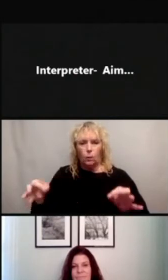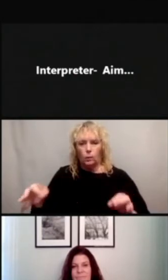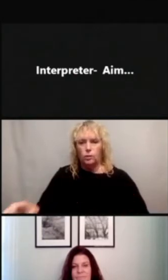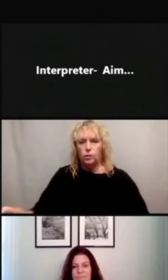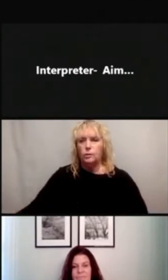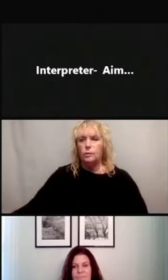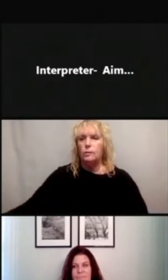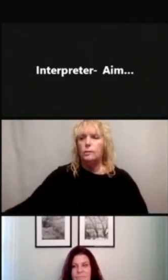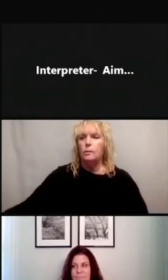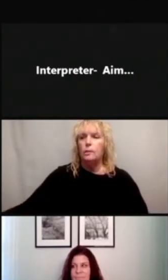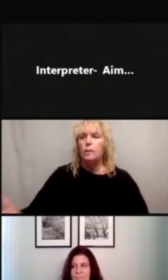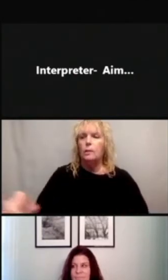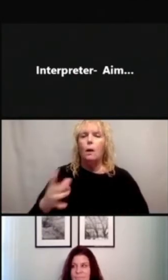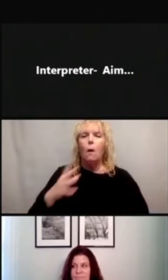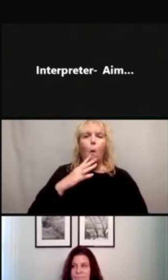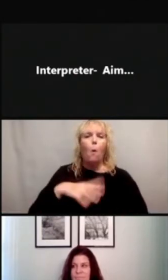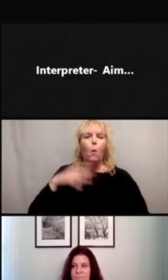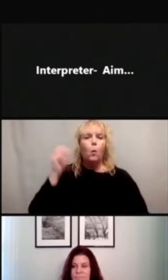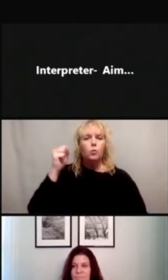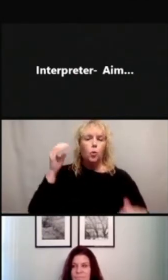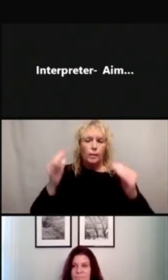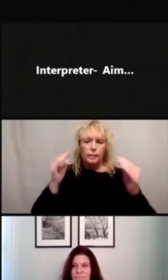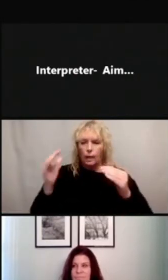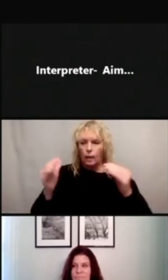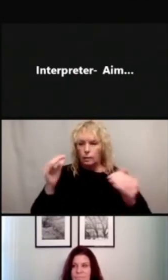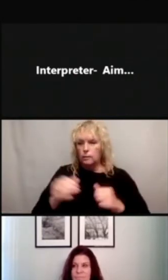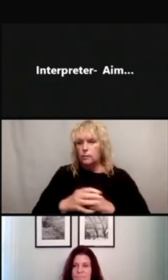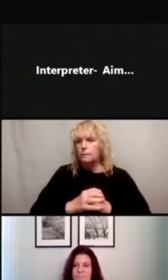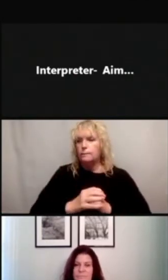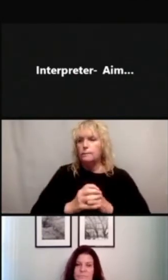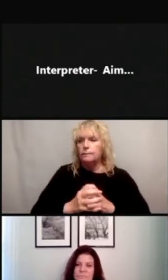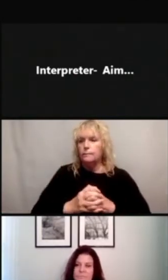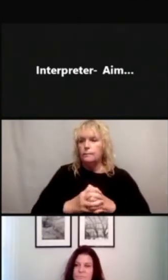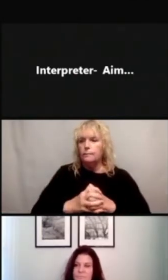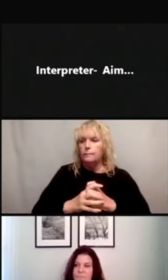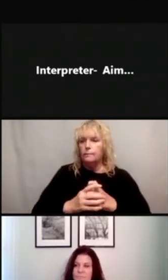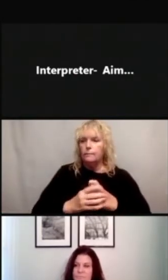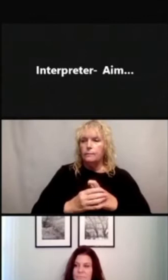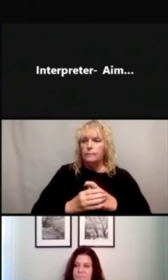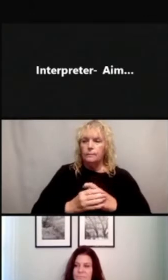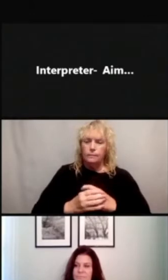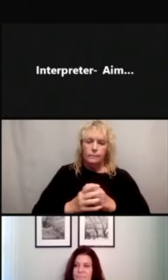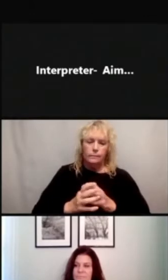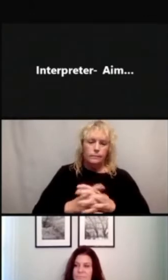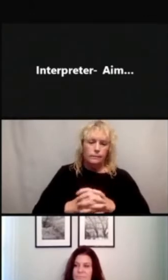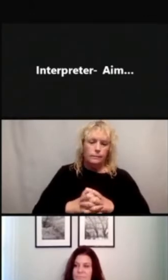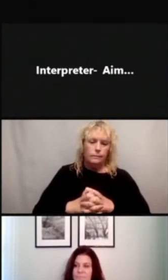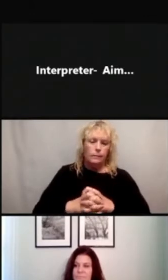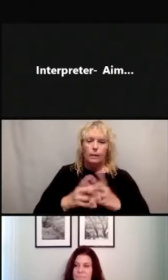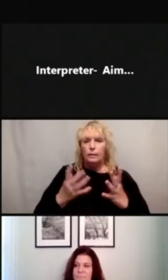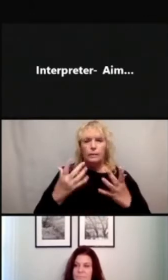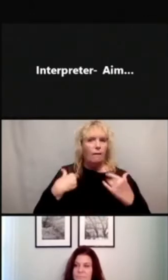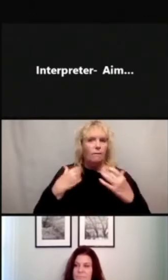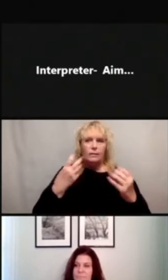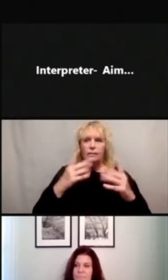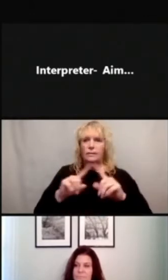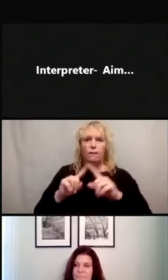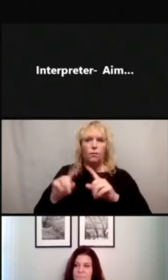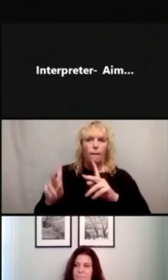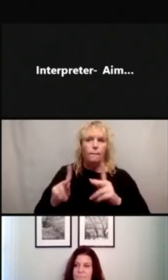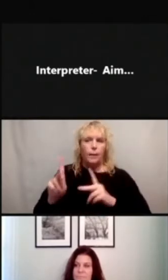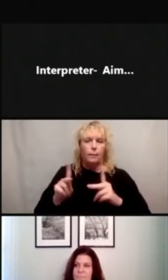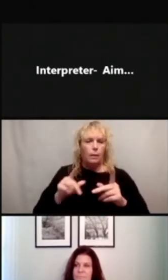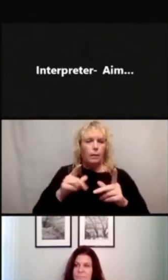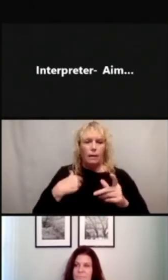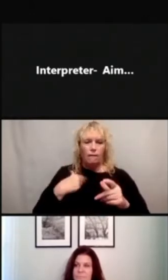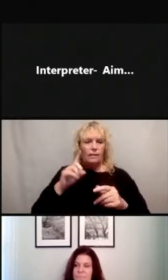older adults, folks, Hispanic adults. There's a number of folks, people who have disabilities that